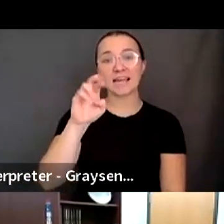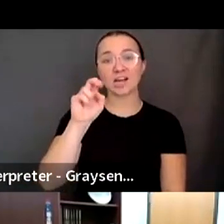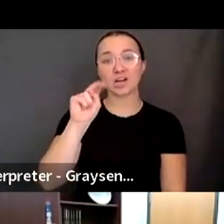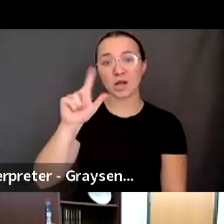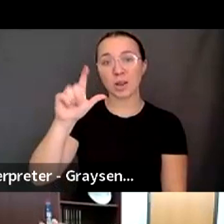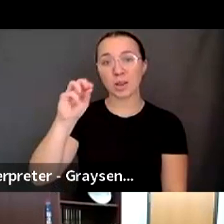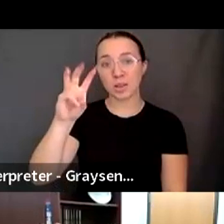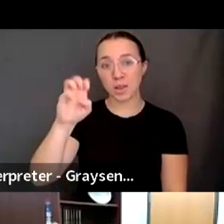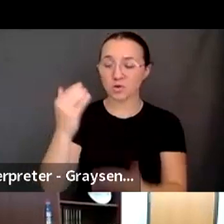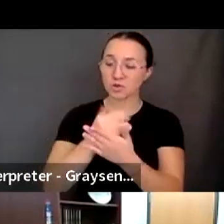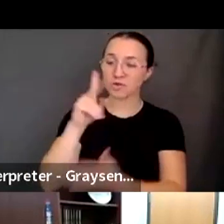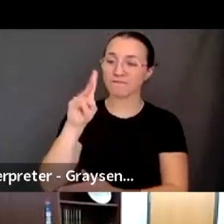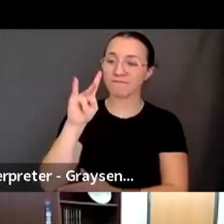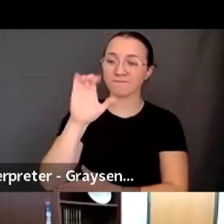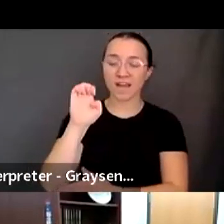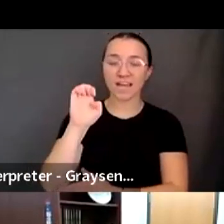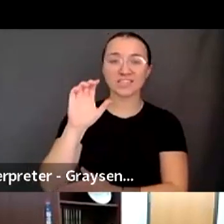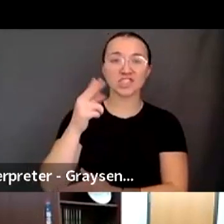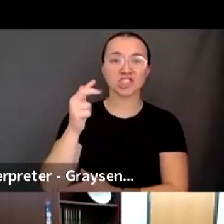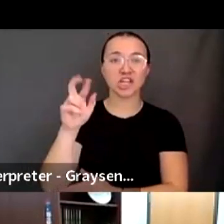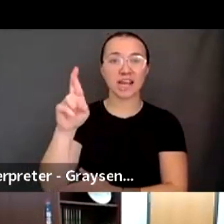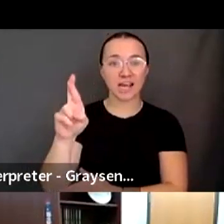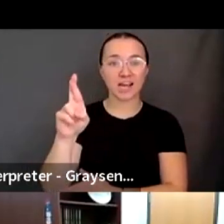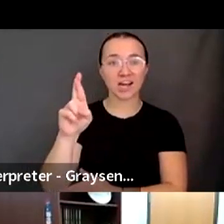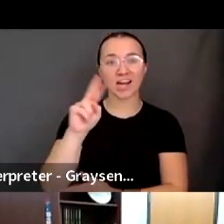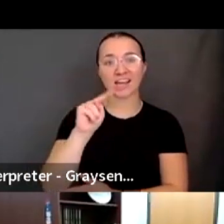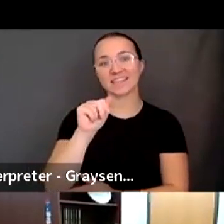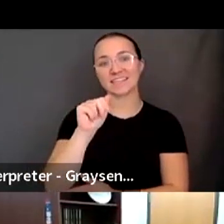our new secretary. Thank you.